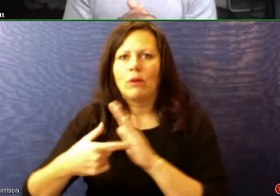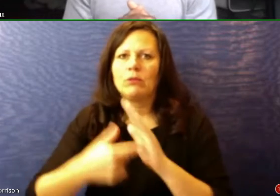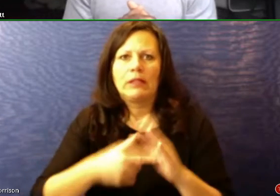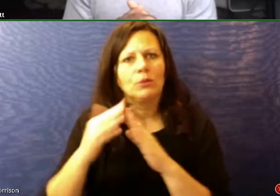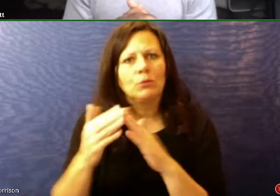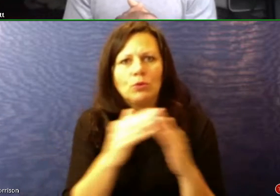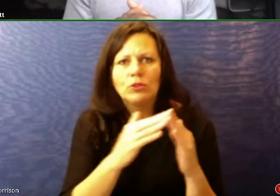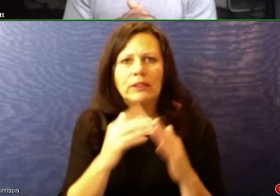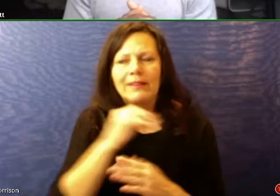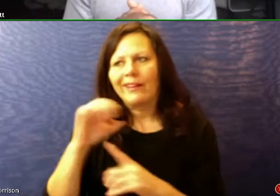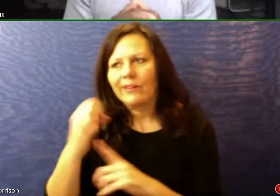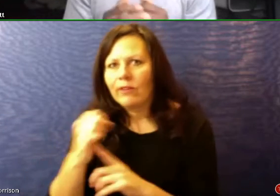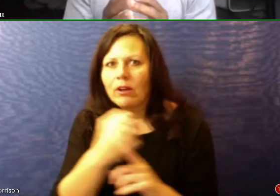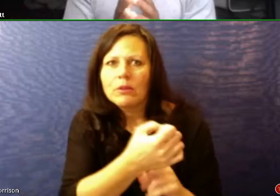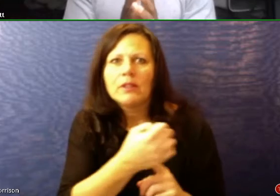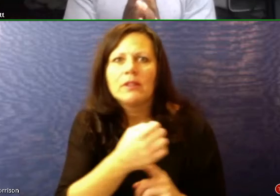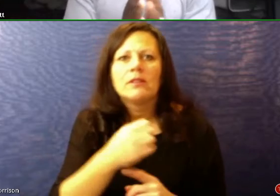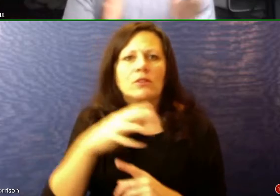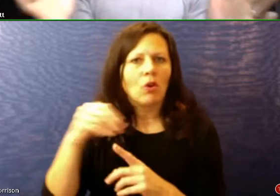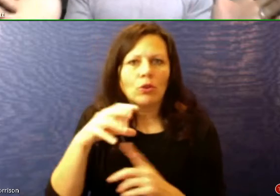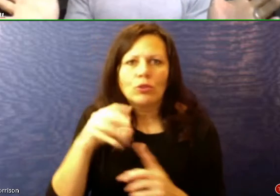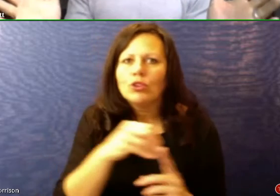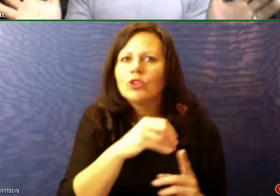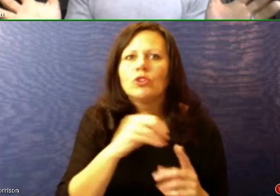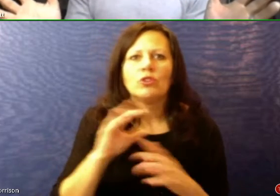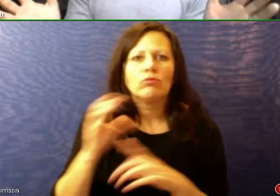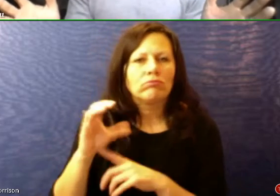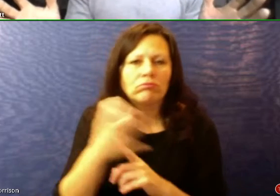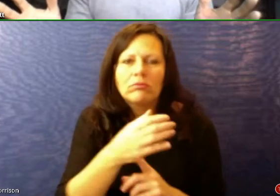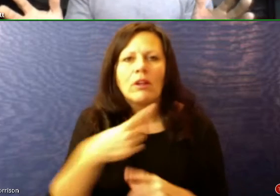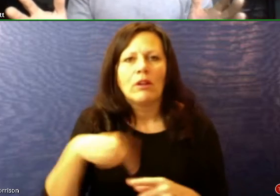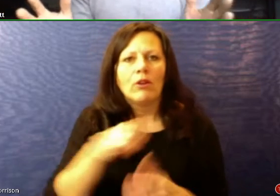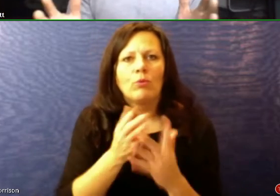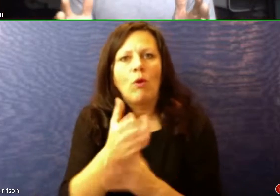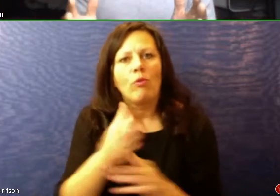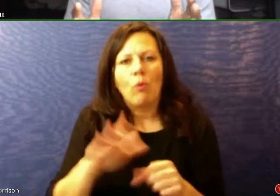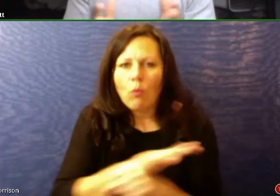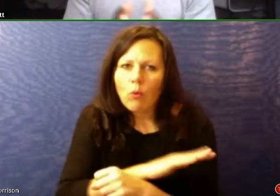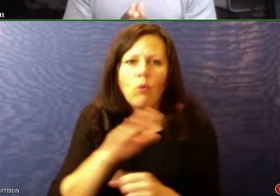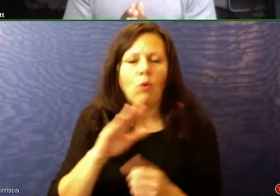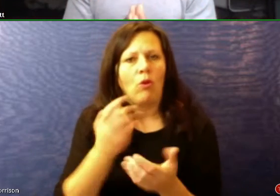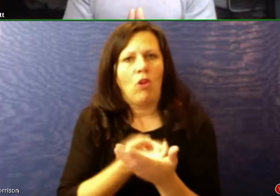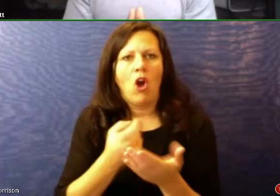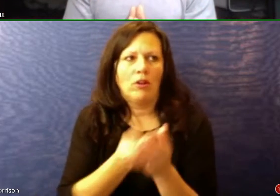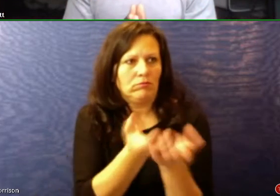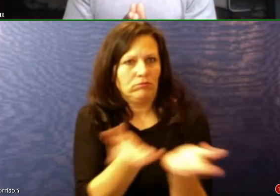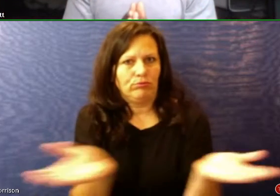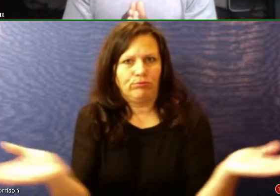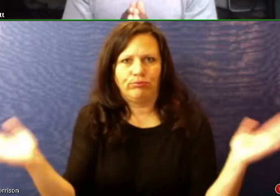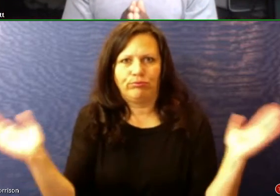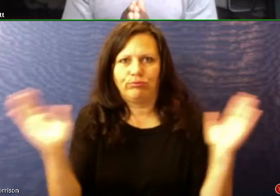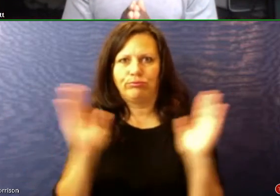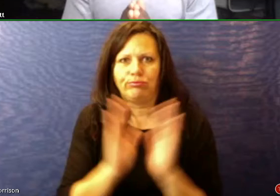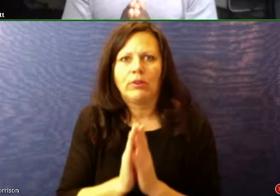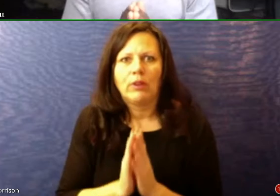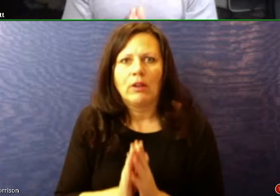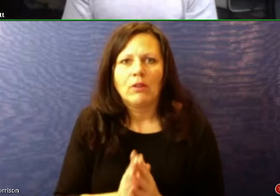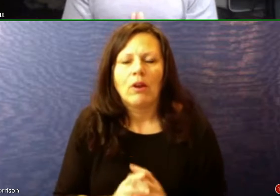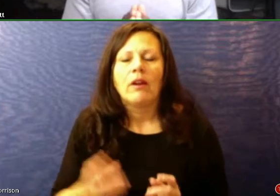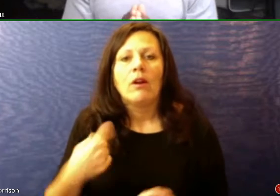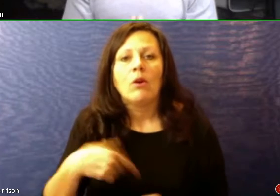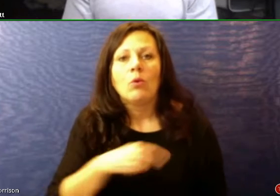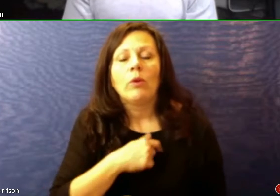and environments and cultures, across the entire hockey ecosystem. We've looked at it through